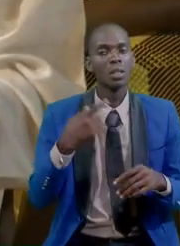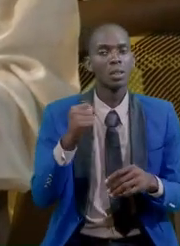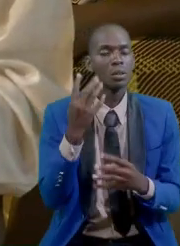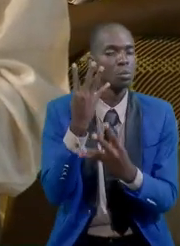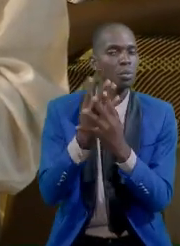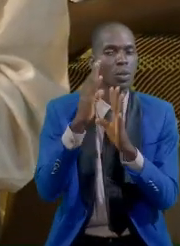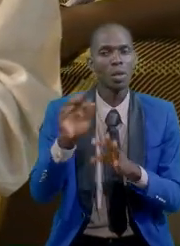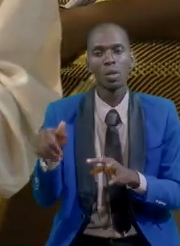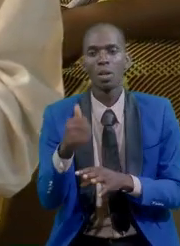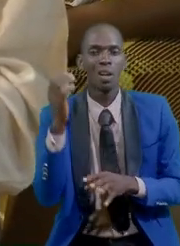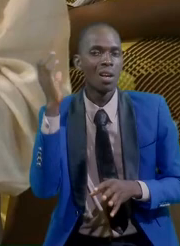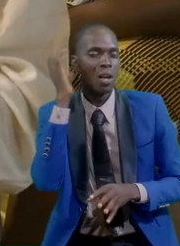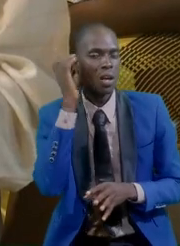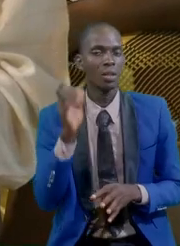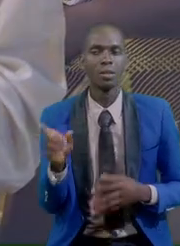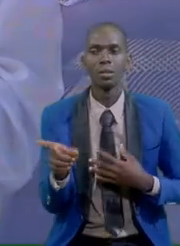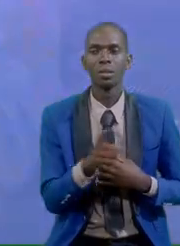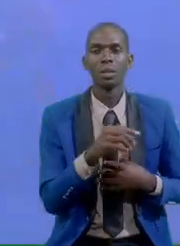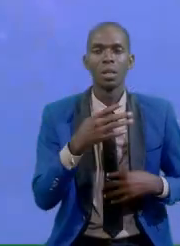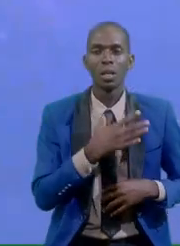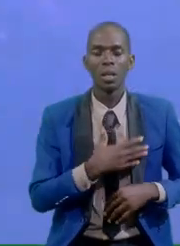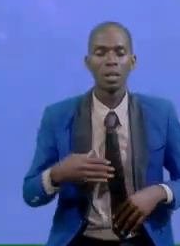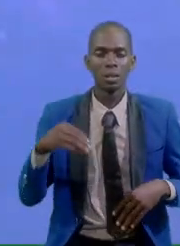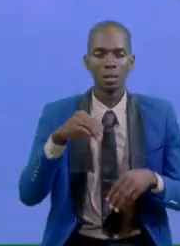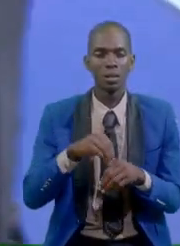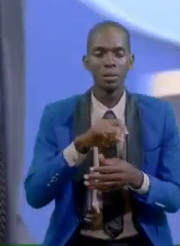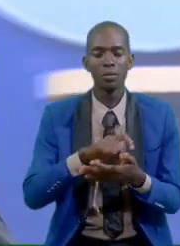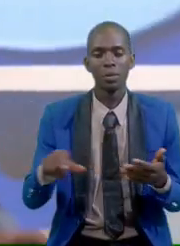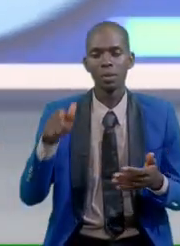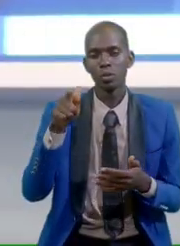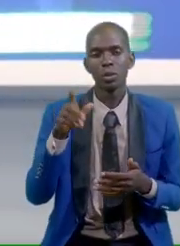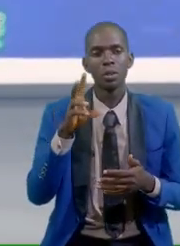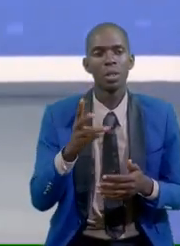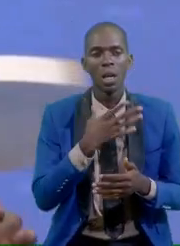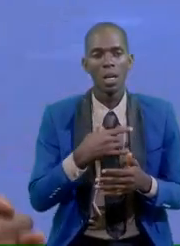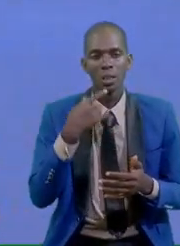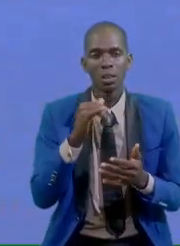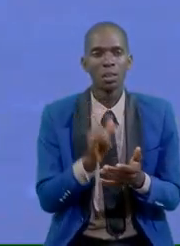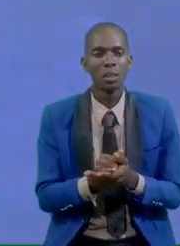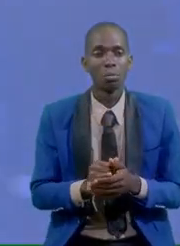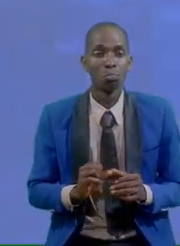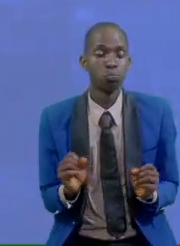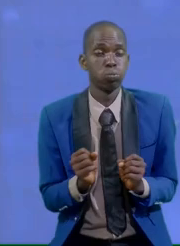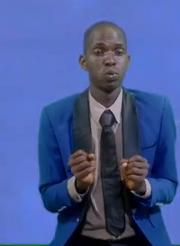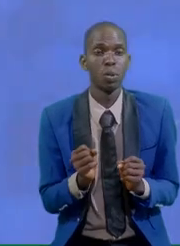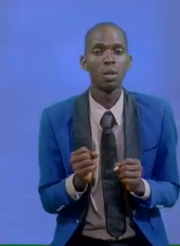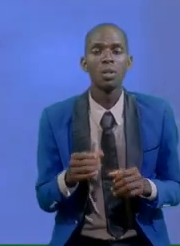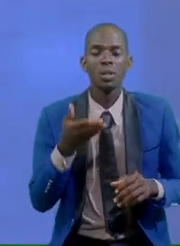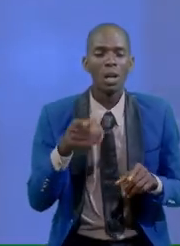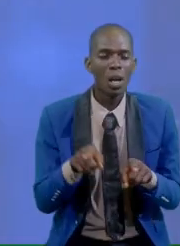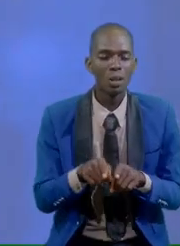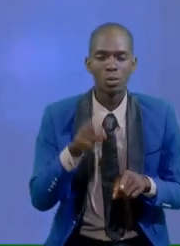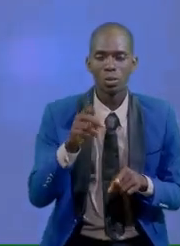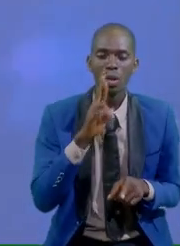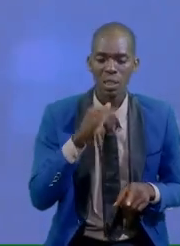verse 26, and it says, suddenly, suddenly, suddenly, it's while you are singing those